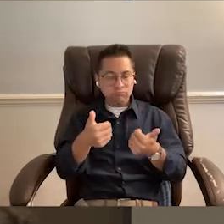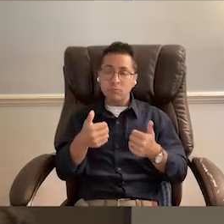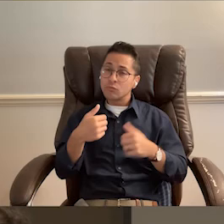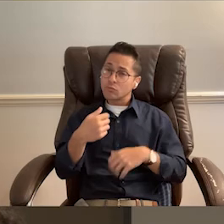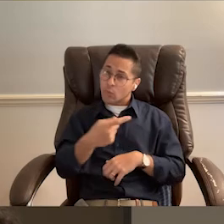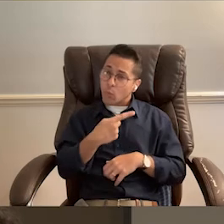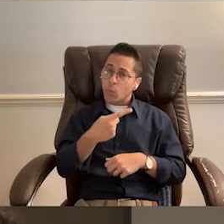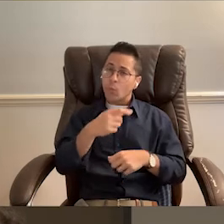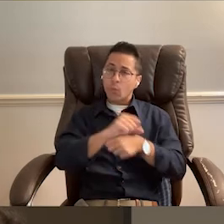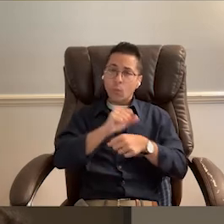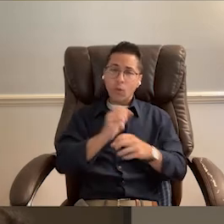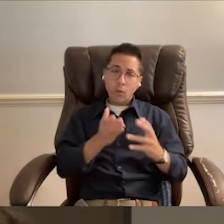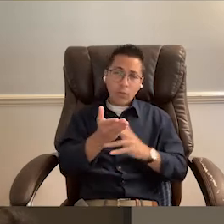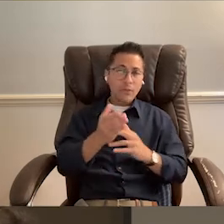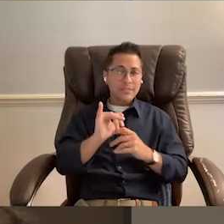step by step by step.